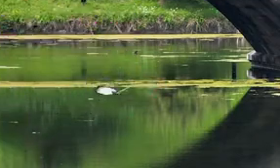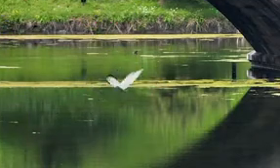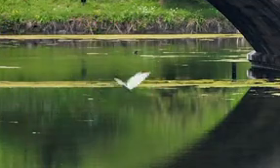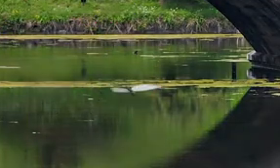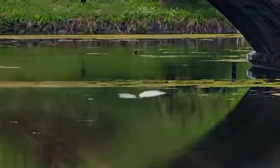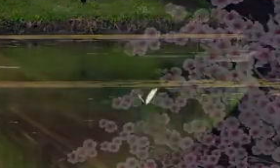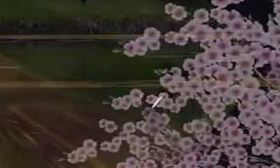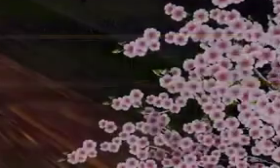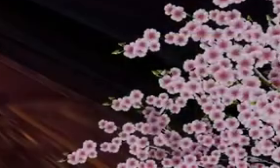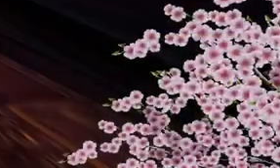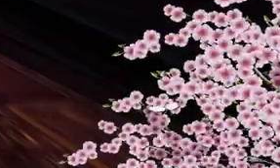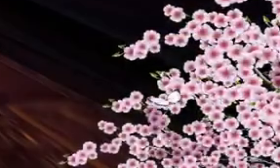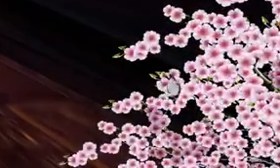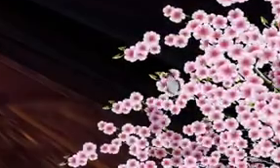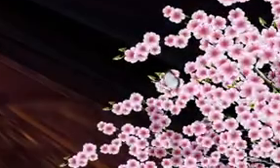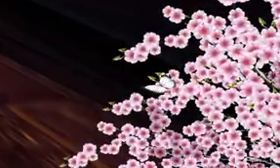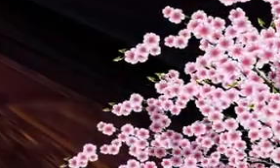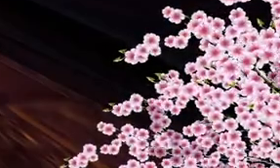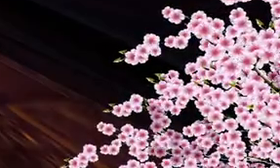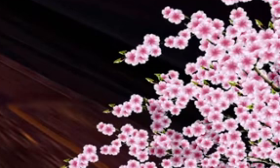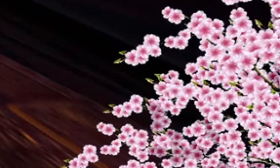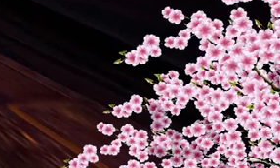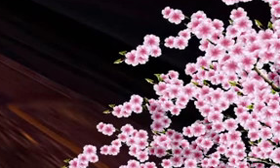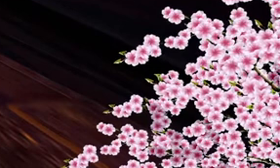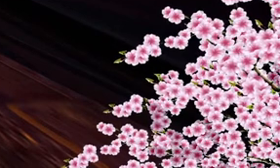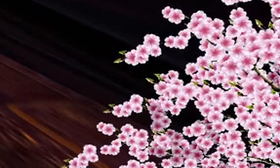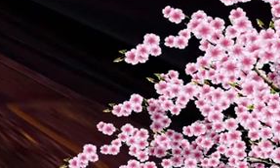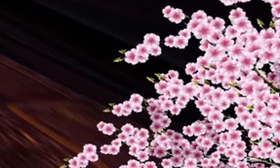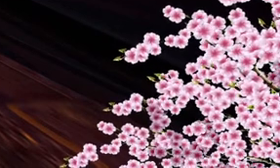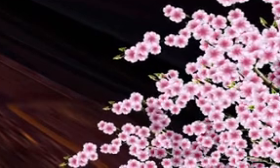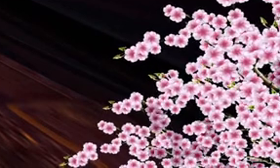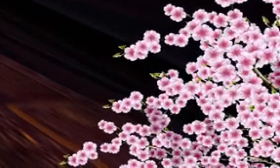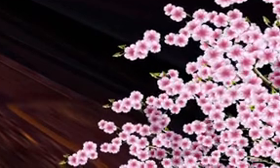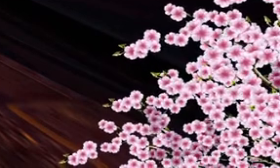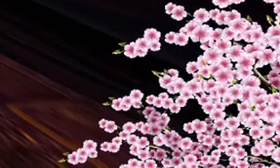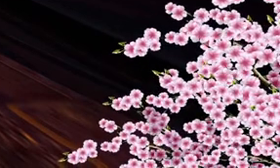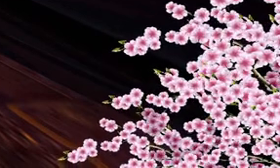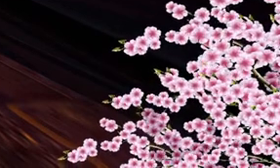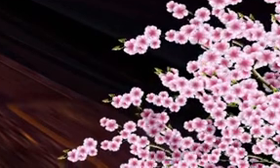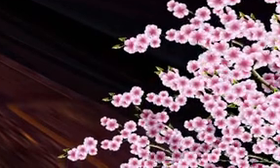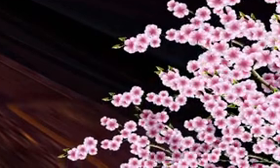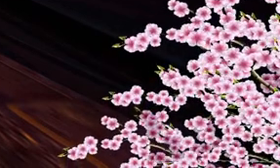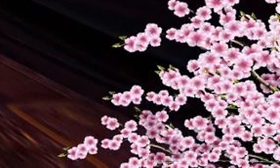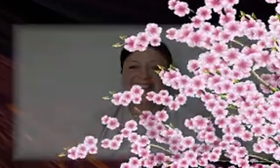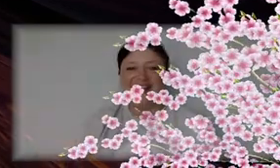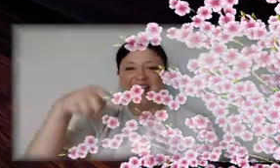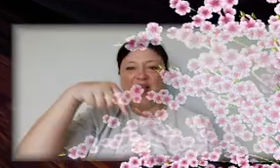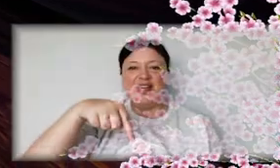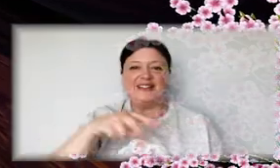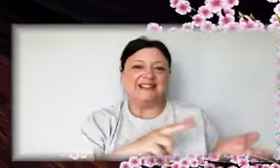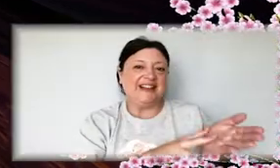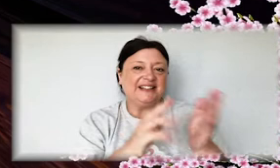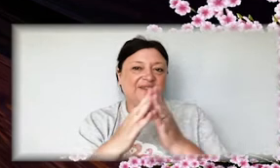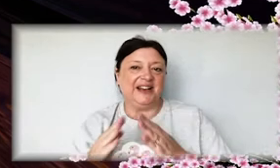Lovely, oh, and we've arrived at the village.